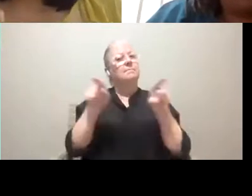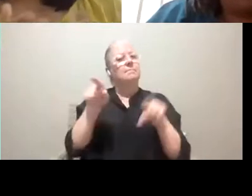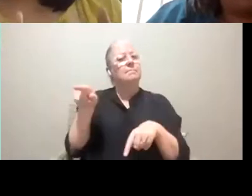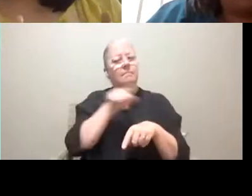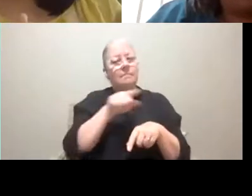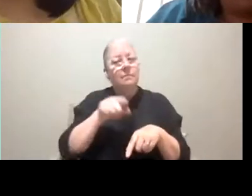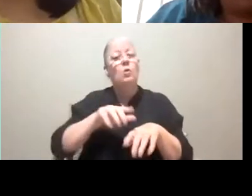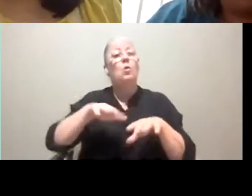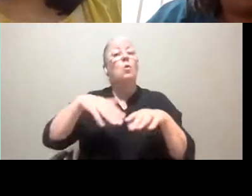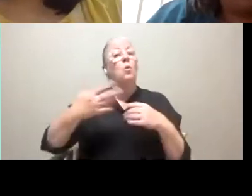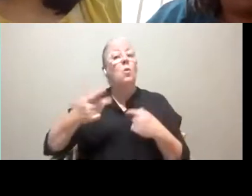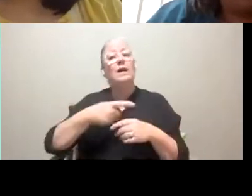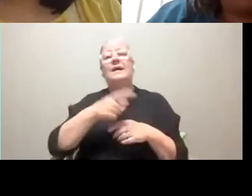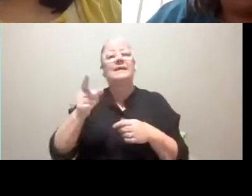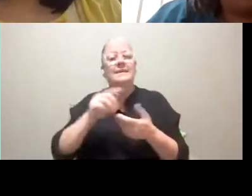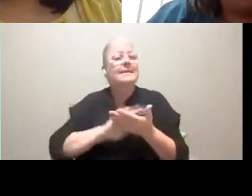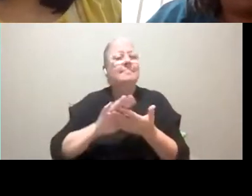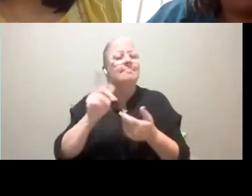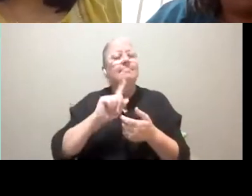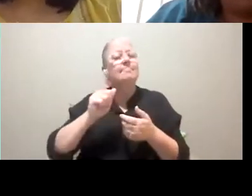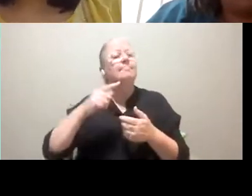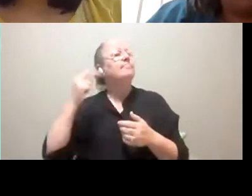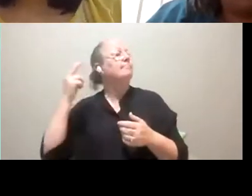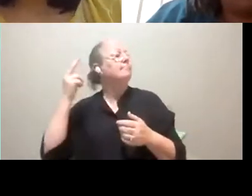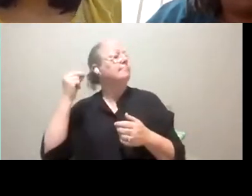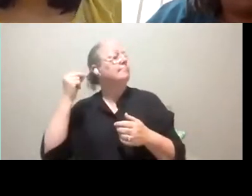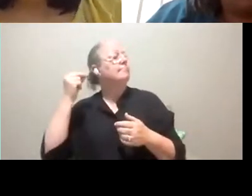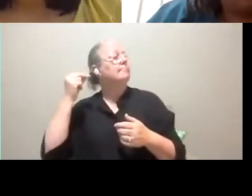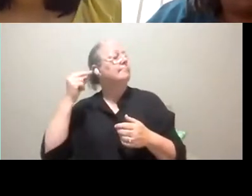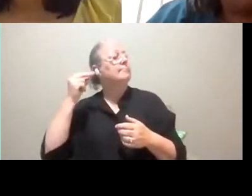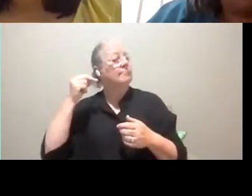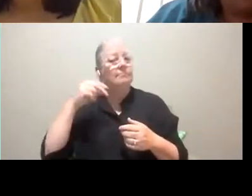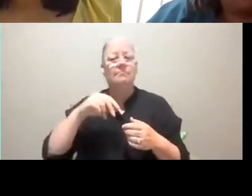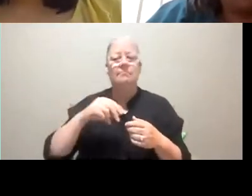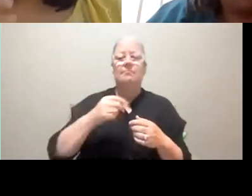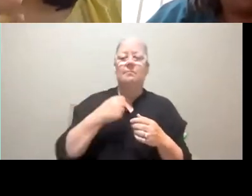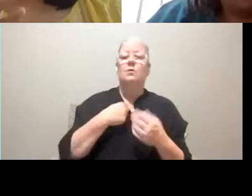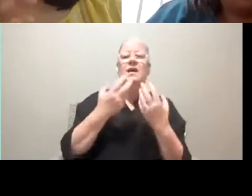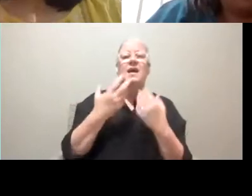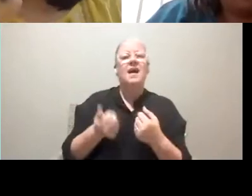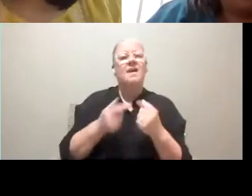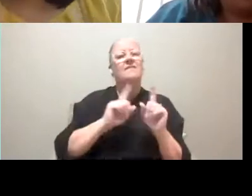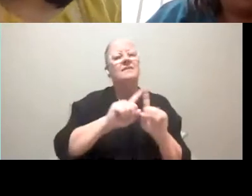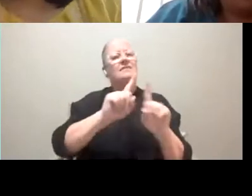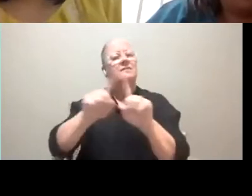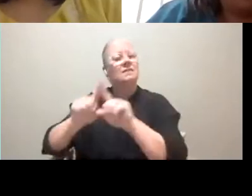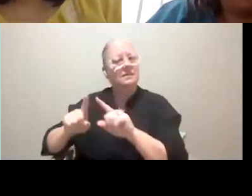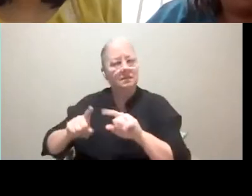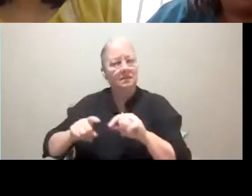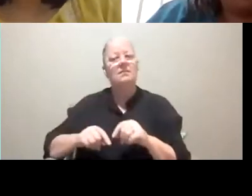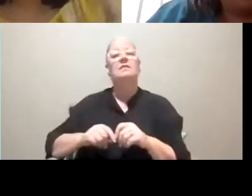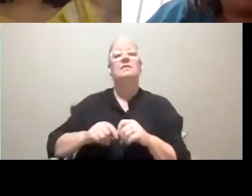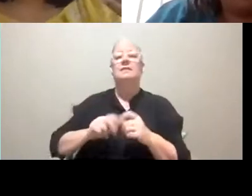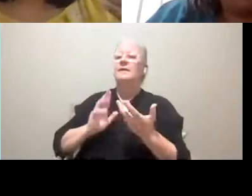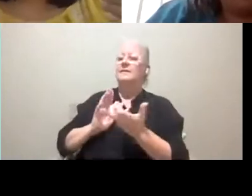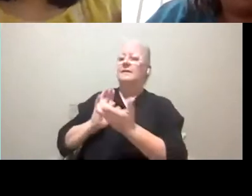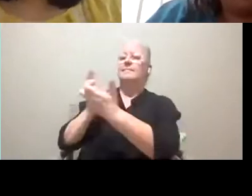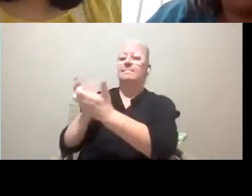available. You know, we can actually design different kinds of IEC and BCC materials fitting needs of different